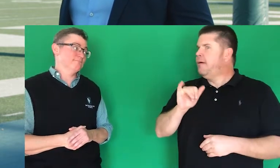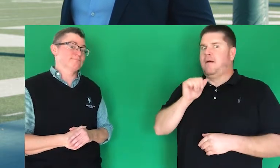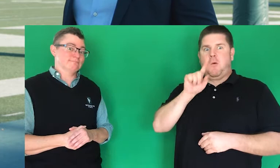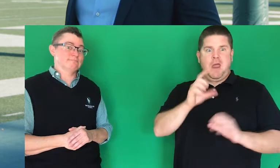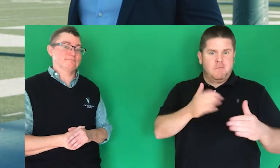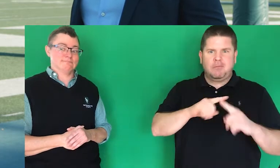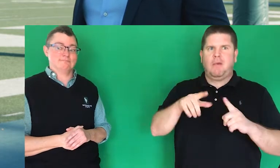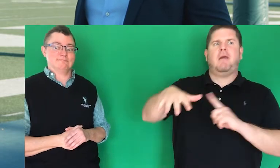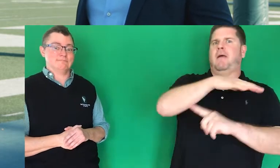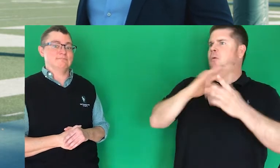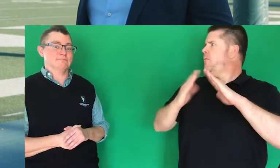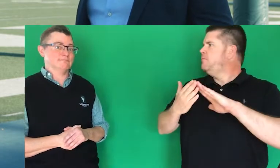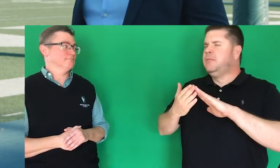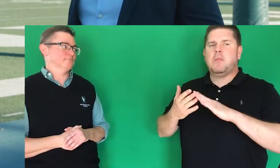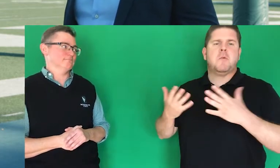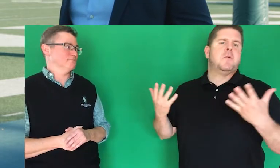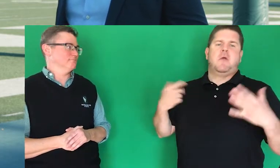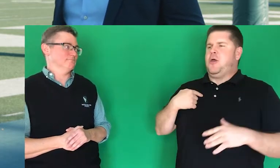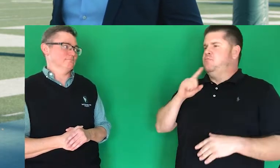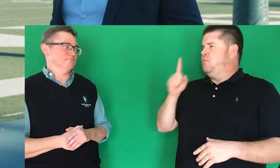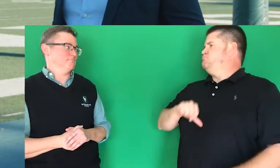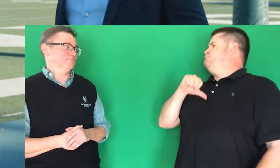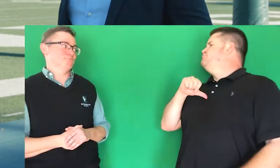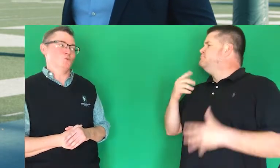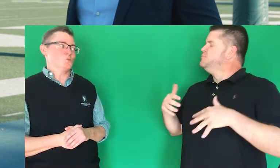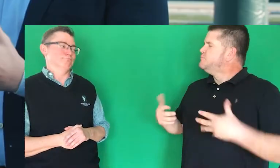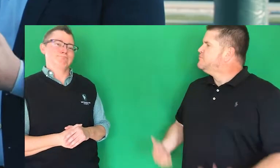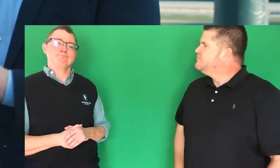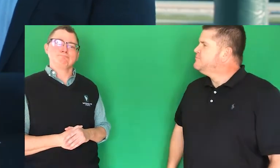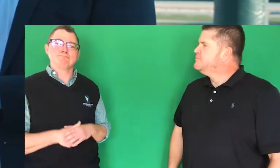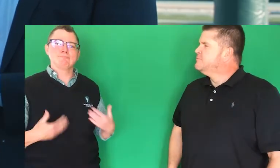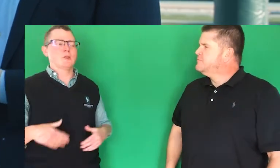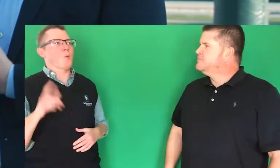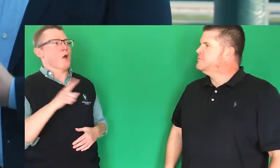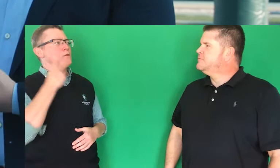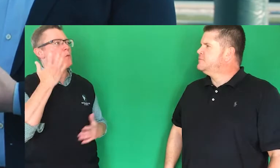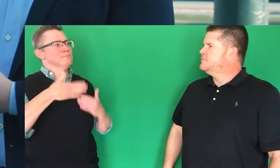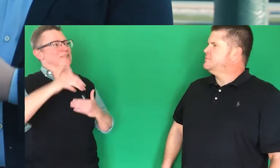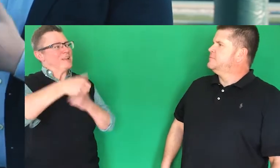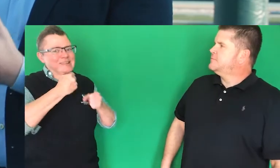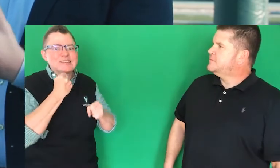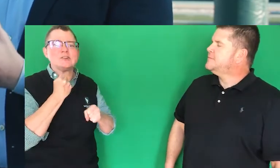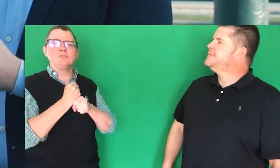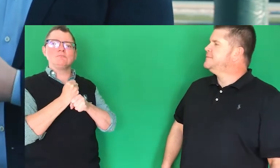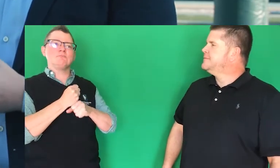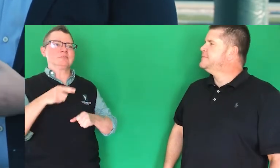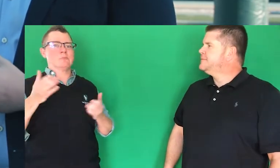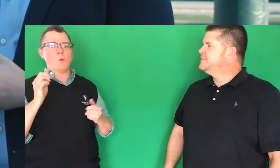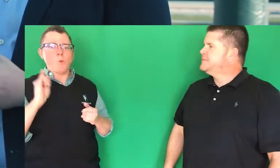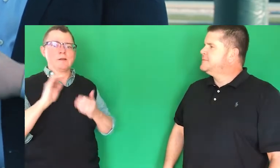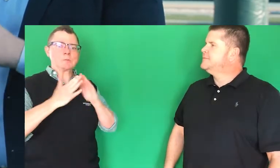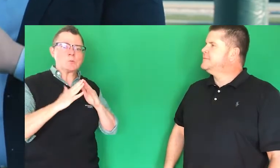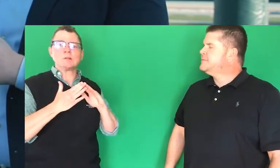the classroom and in our community. And I couldn't be more proud to be a part of it. Where do you see the Hornet Athletics and this Hornet community